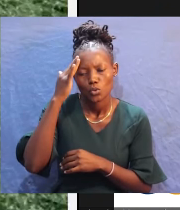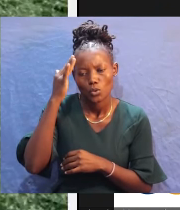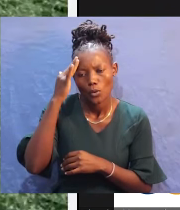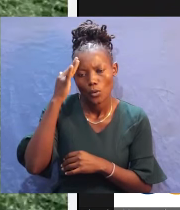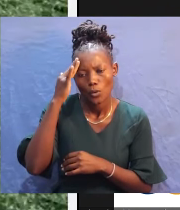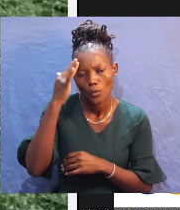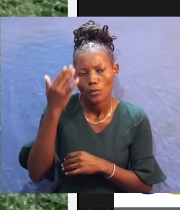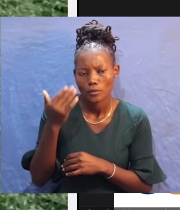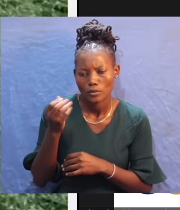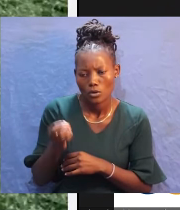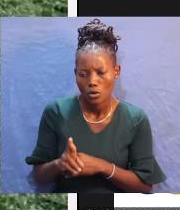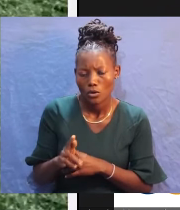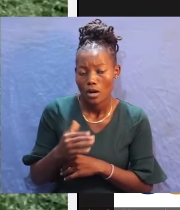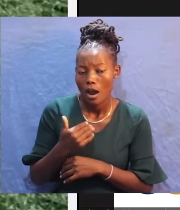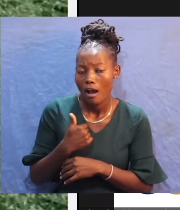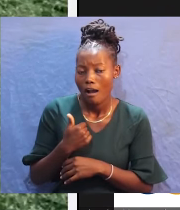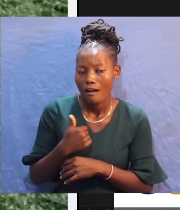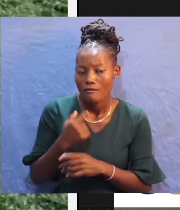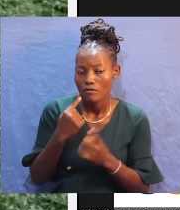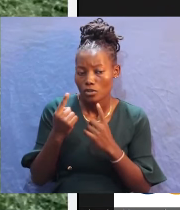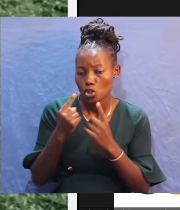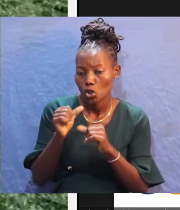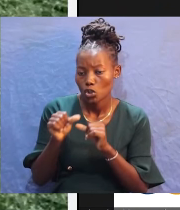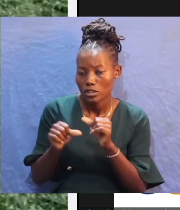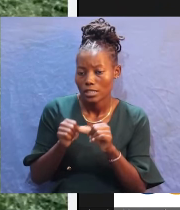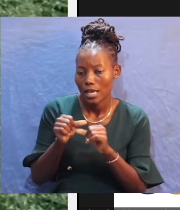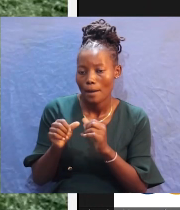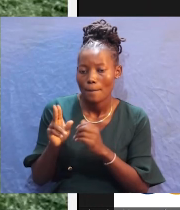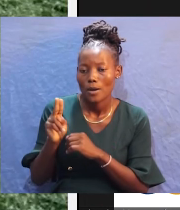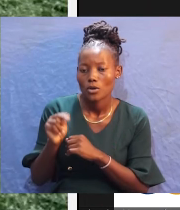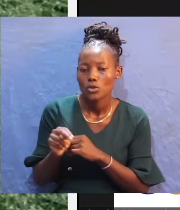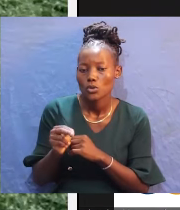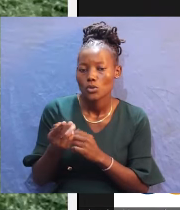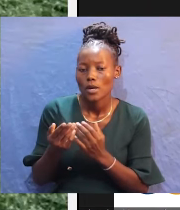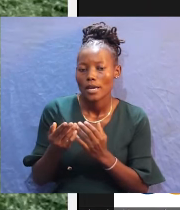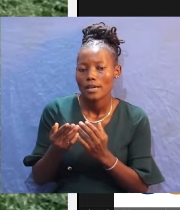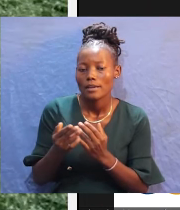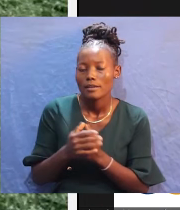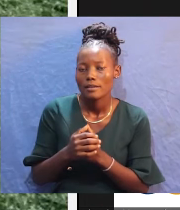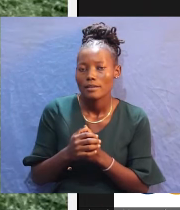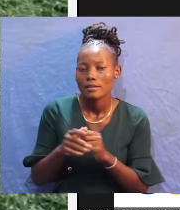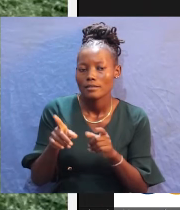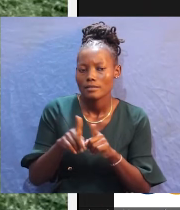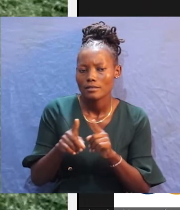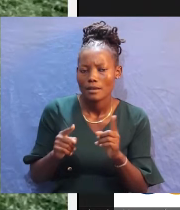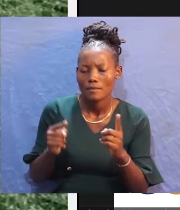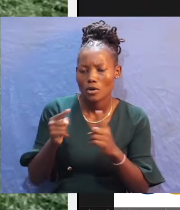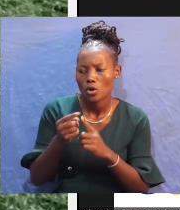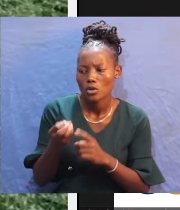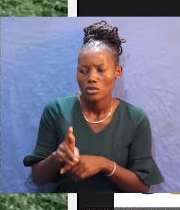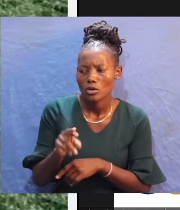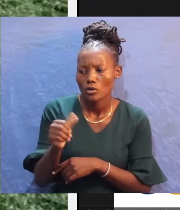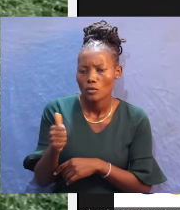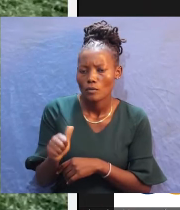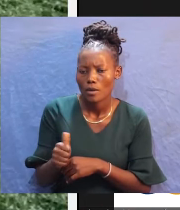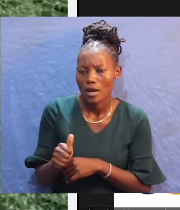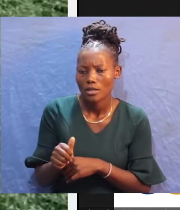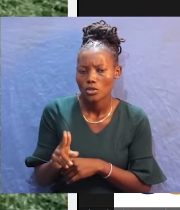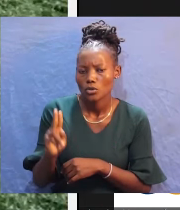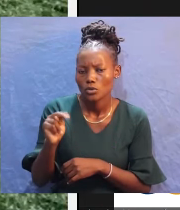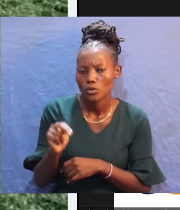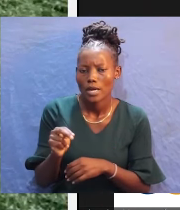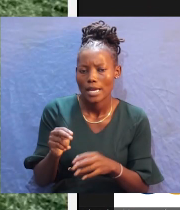play to get to some specific development objectives. And